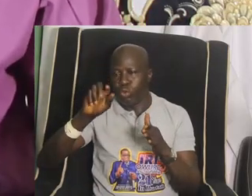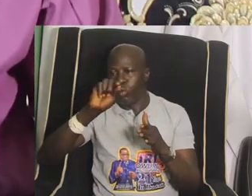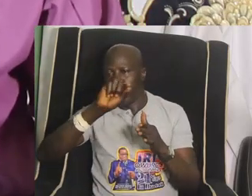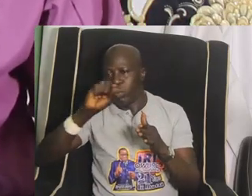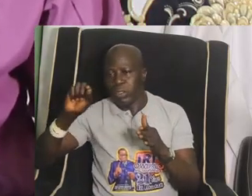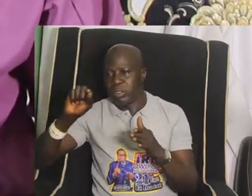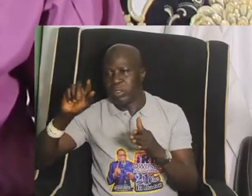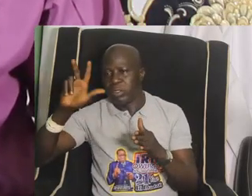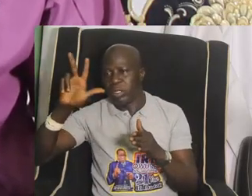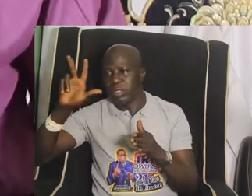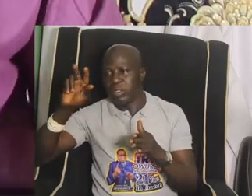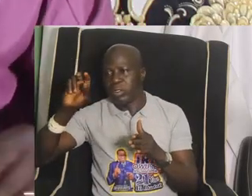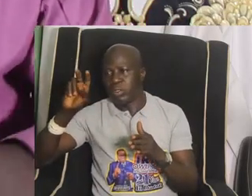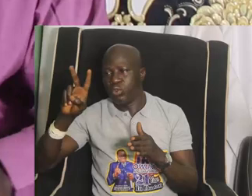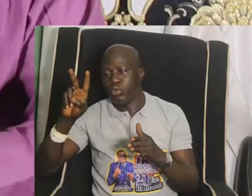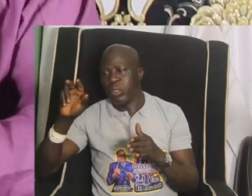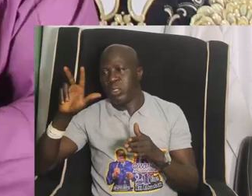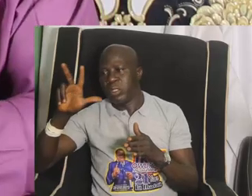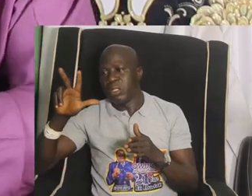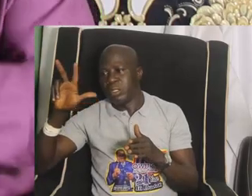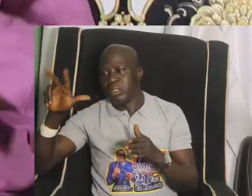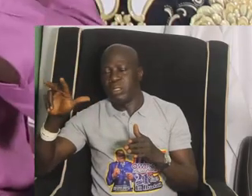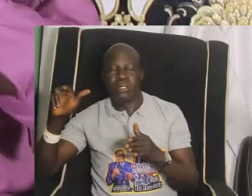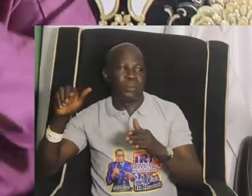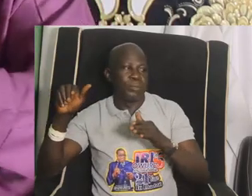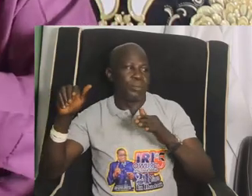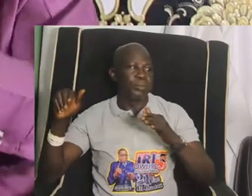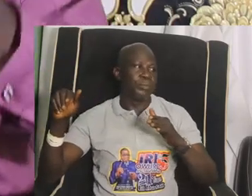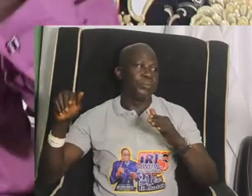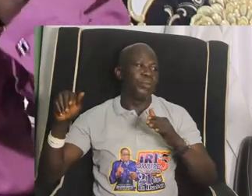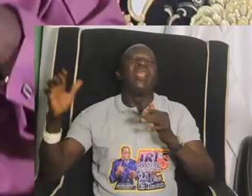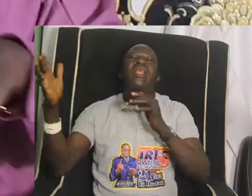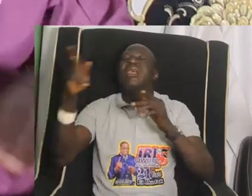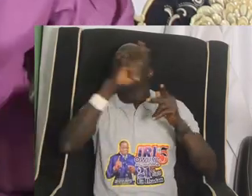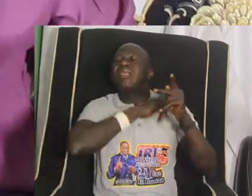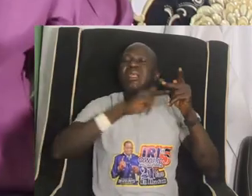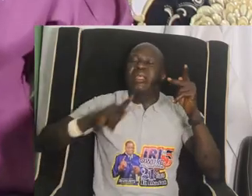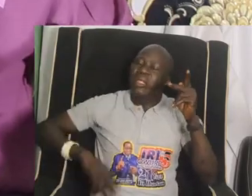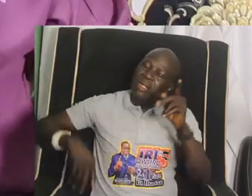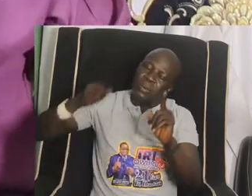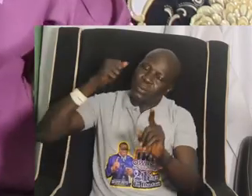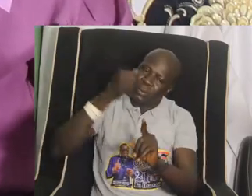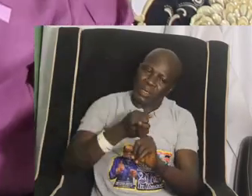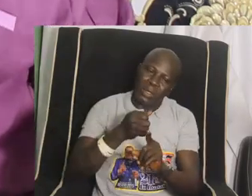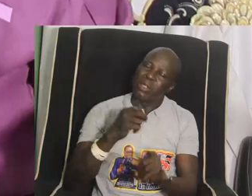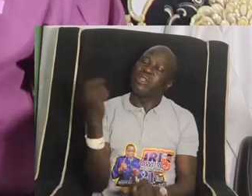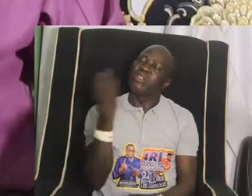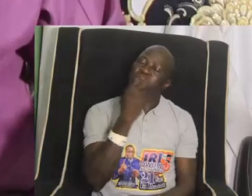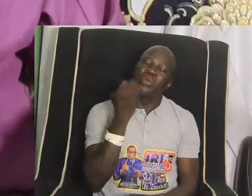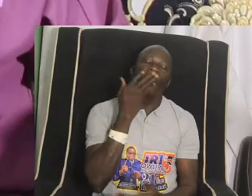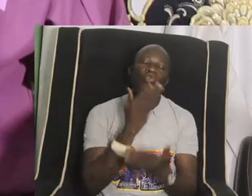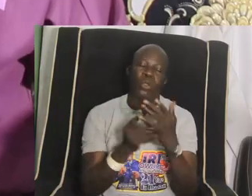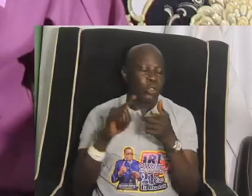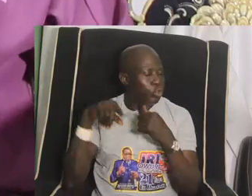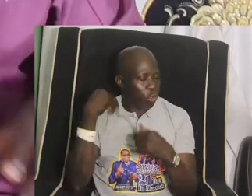What does it say? What's his sorrow there from? Yes! Kabiyesi fura ara e o wa so rere fun be good